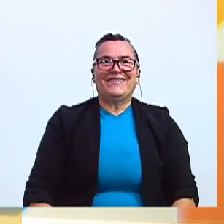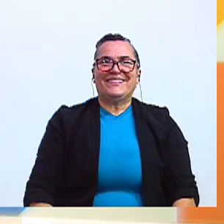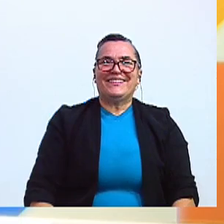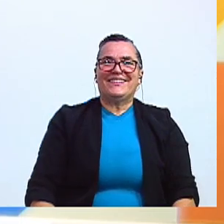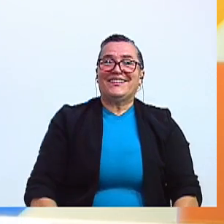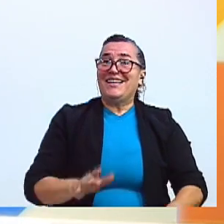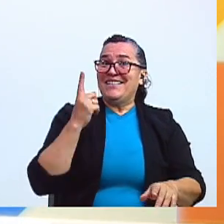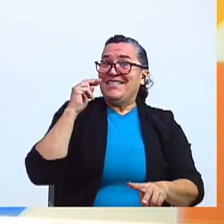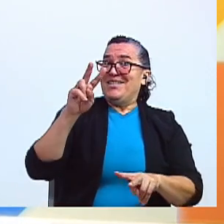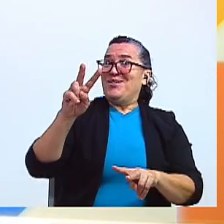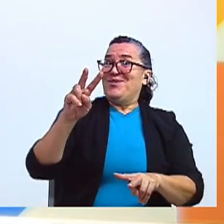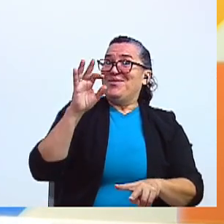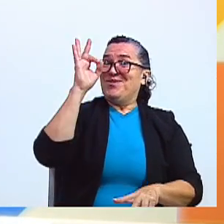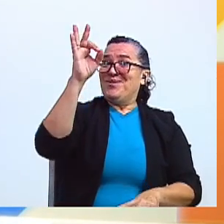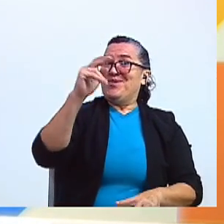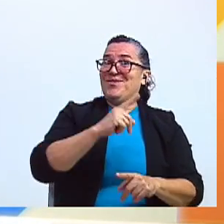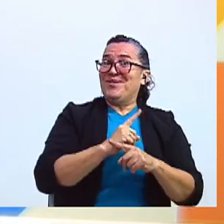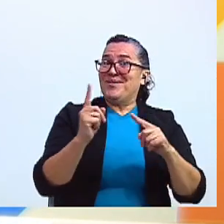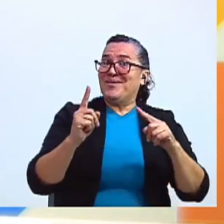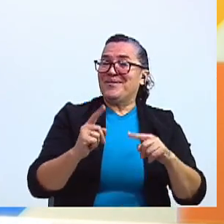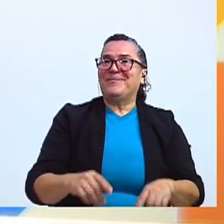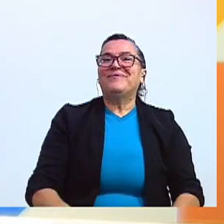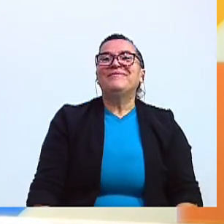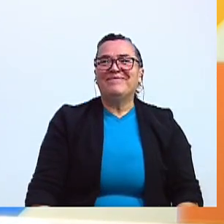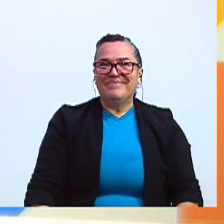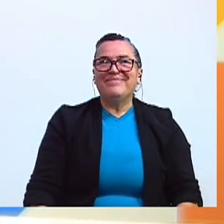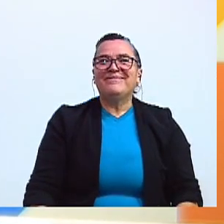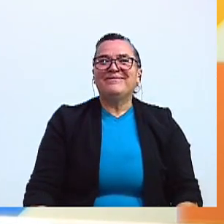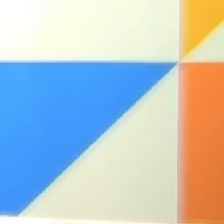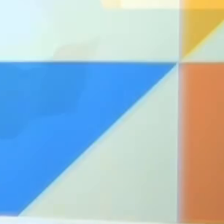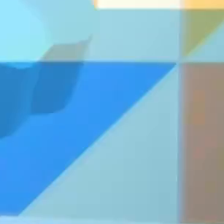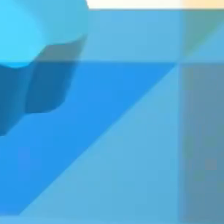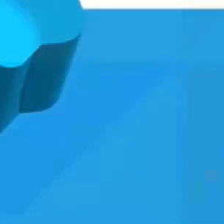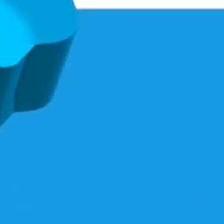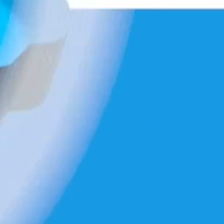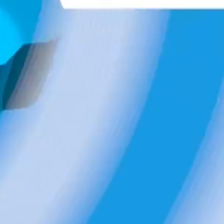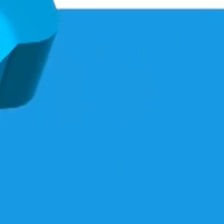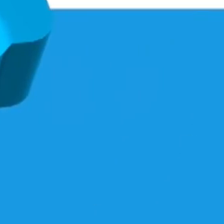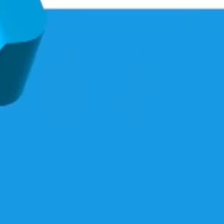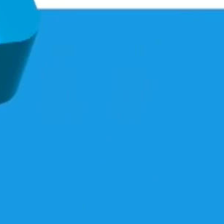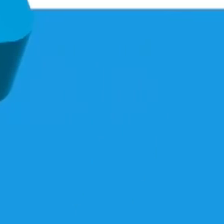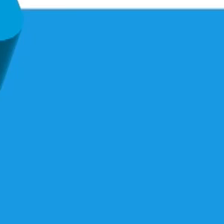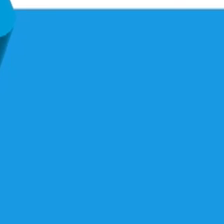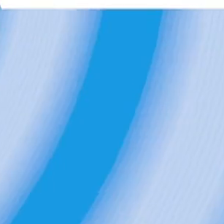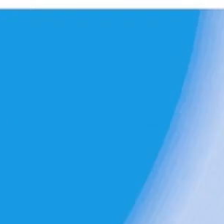Great. See you.